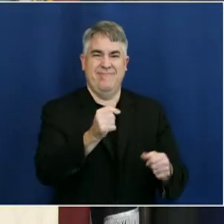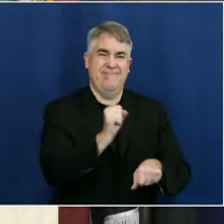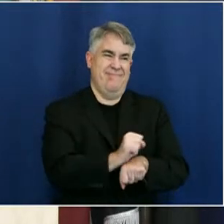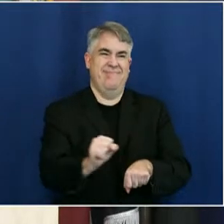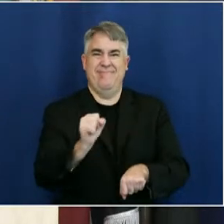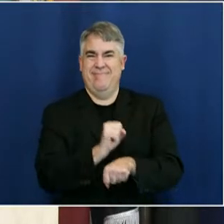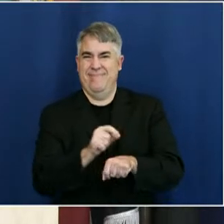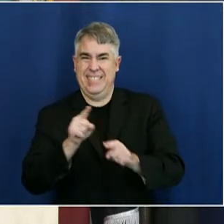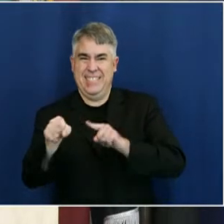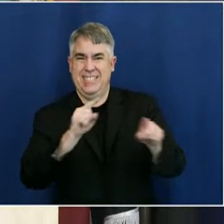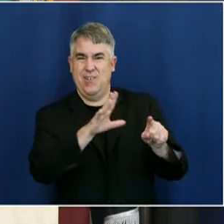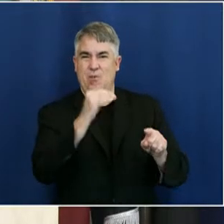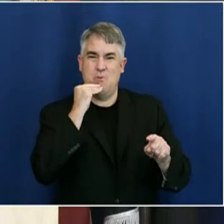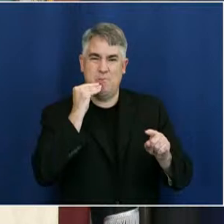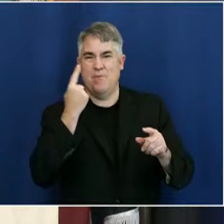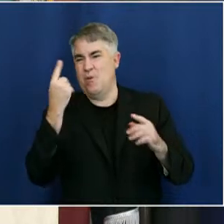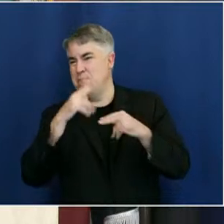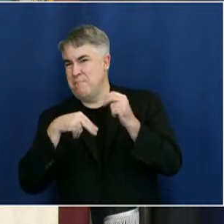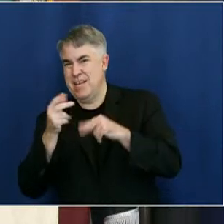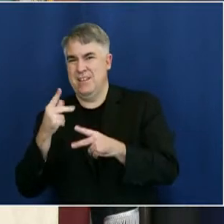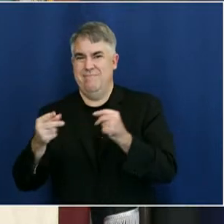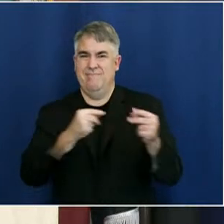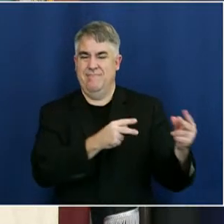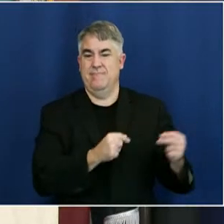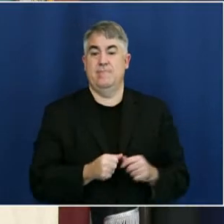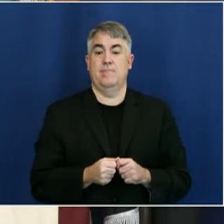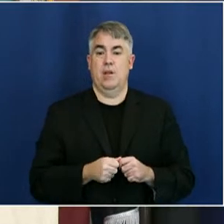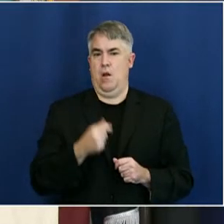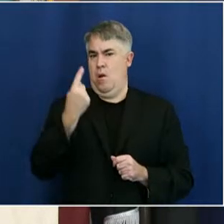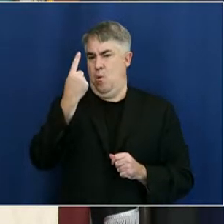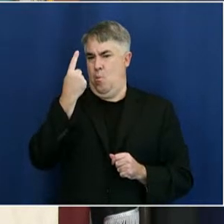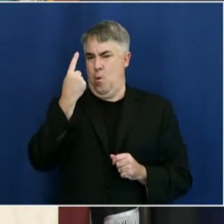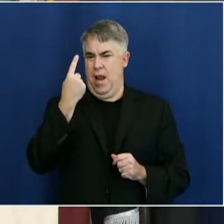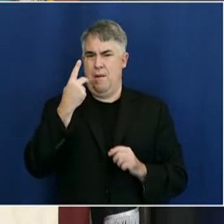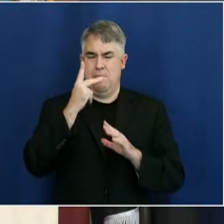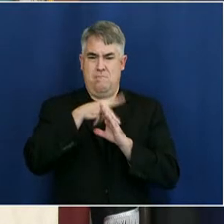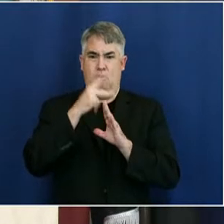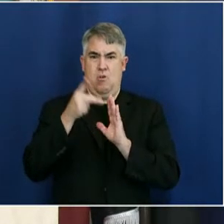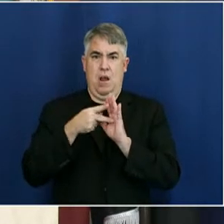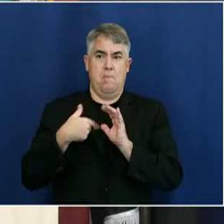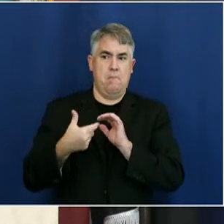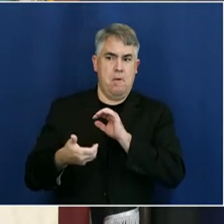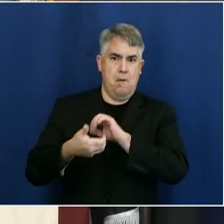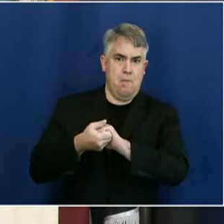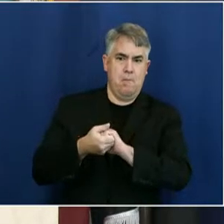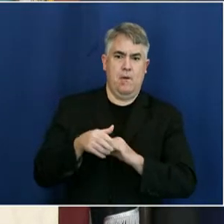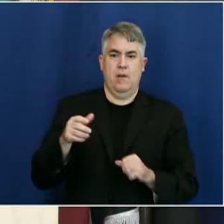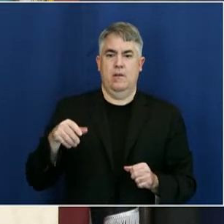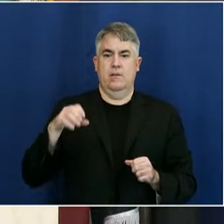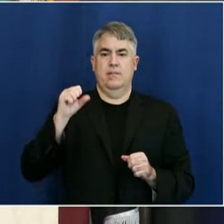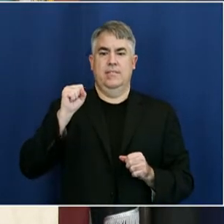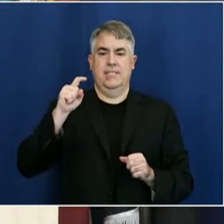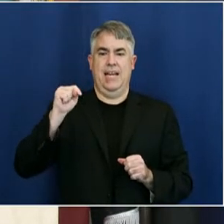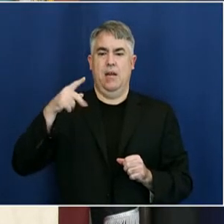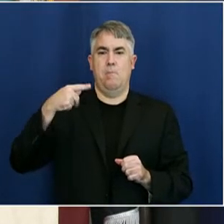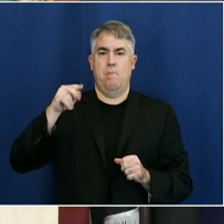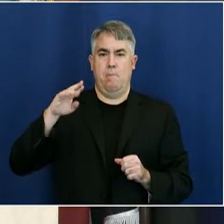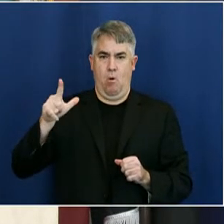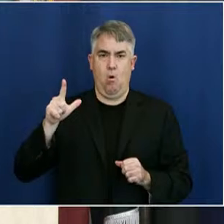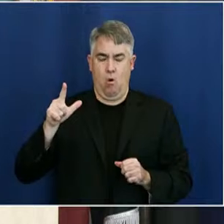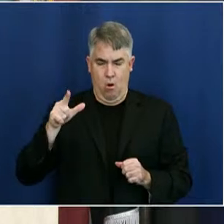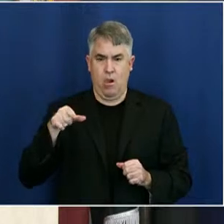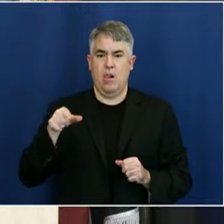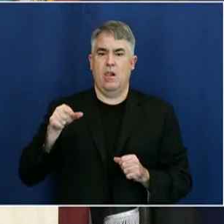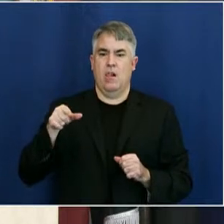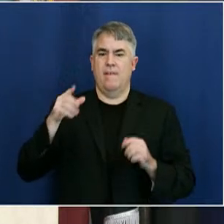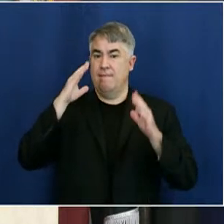also launched a number of individual programs. One I just want to highlight is a partnership with Serving Seniors in St. Paul's Pace, giving a